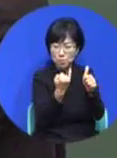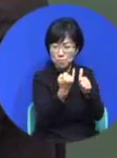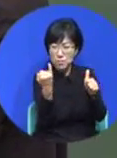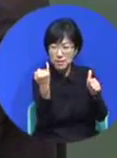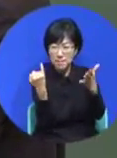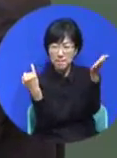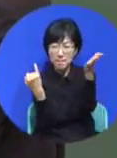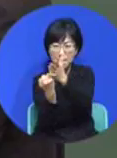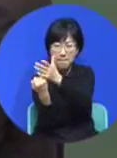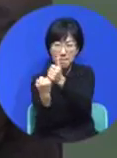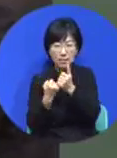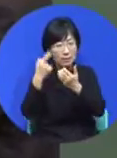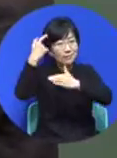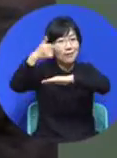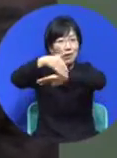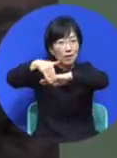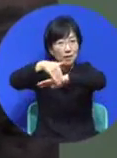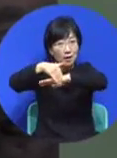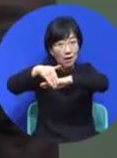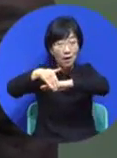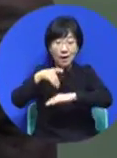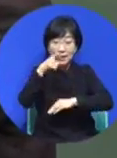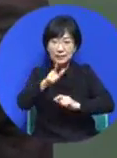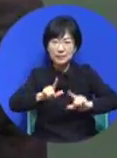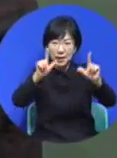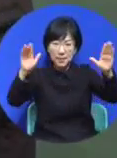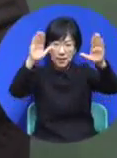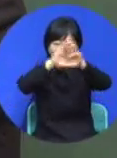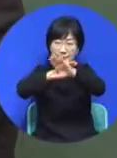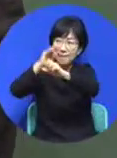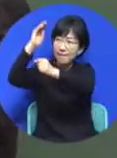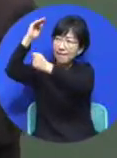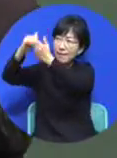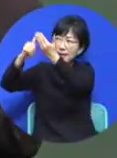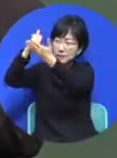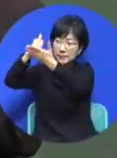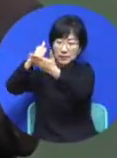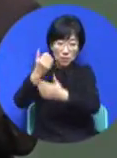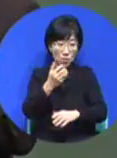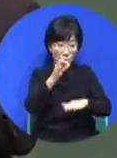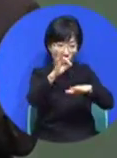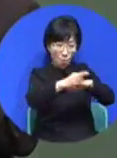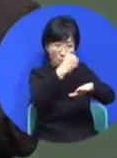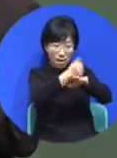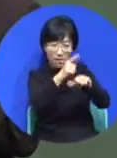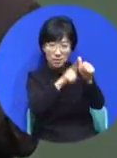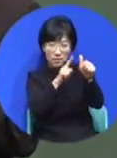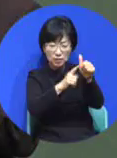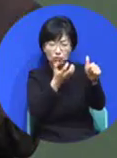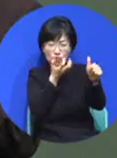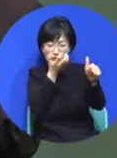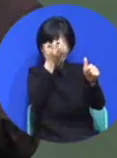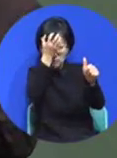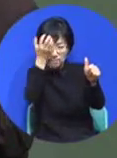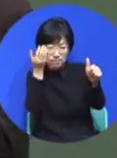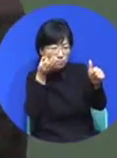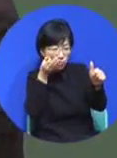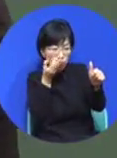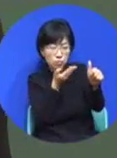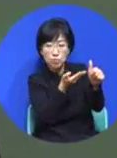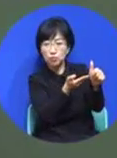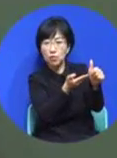the king Abimelech and he was about to take Sarai and kill Abraham. But that night, God worked by